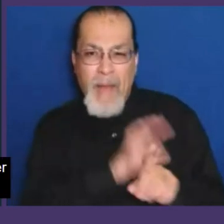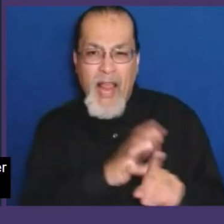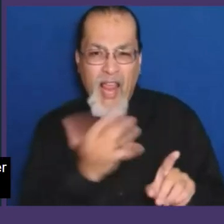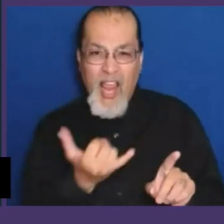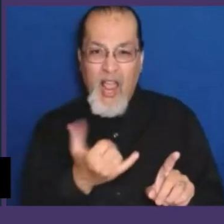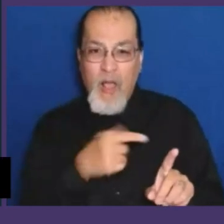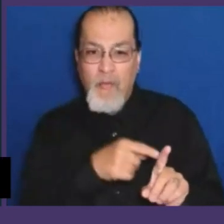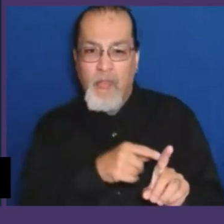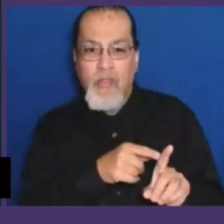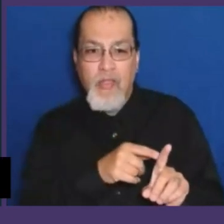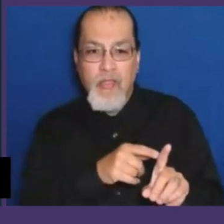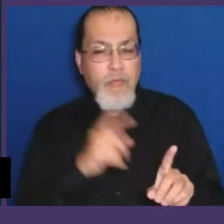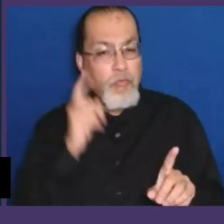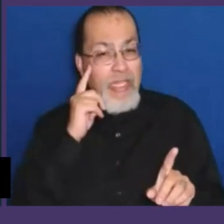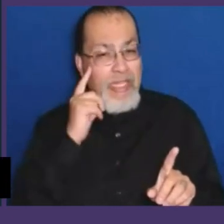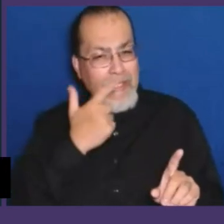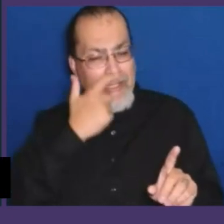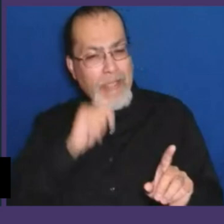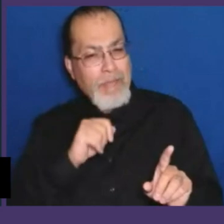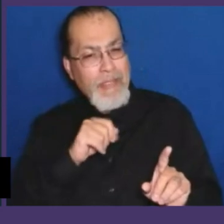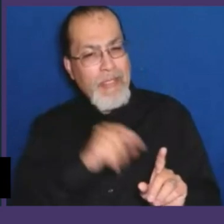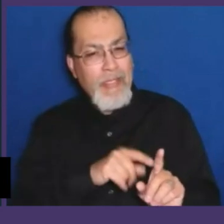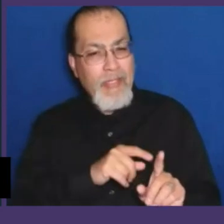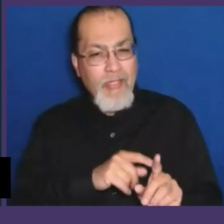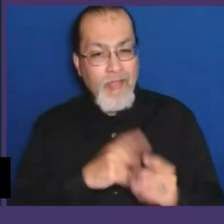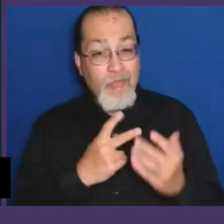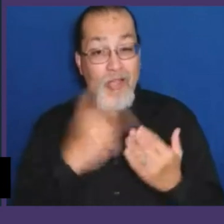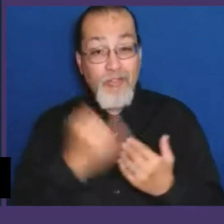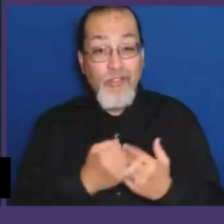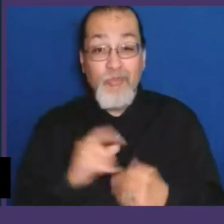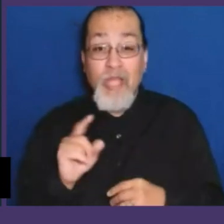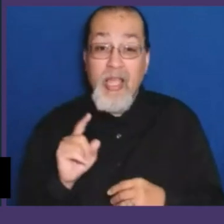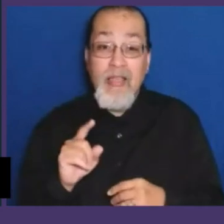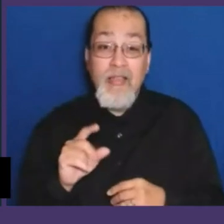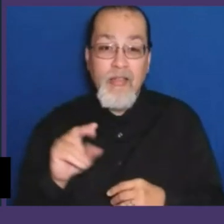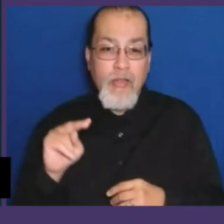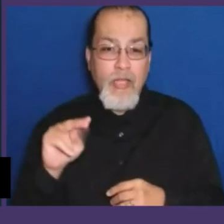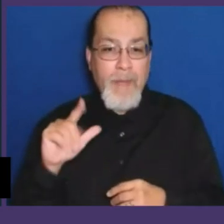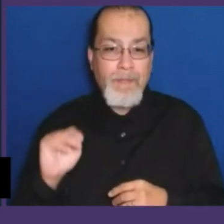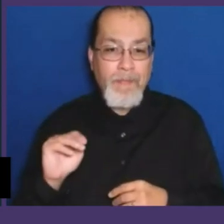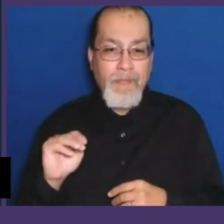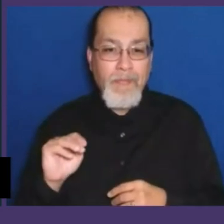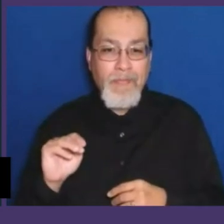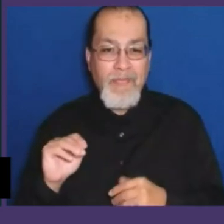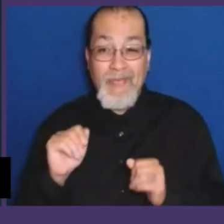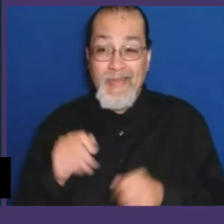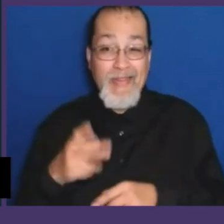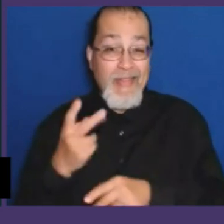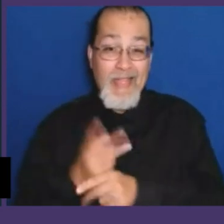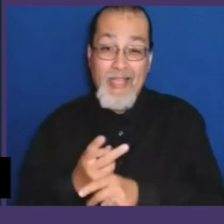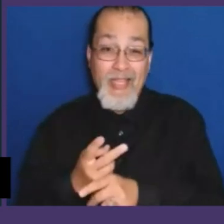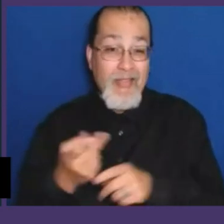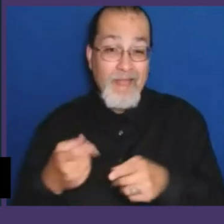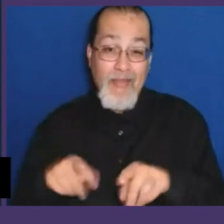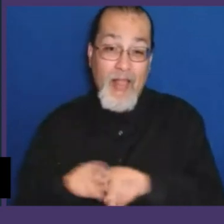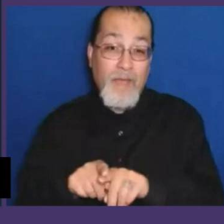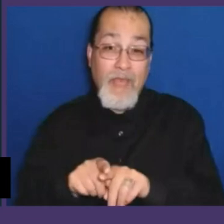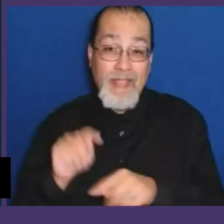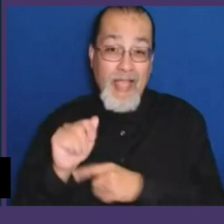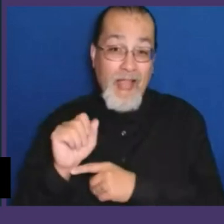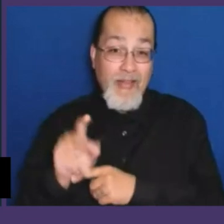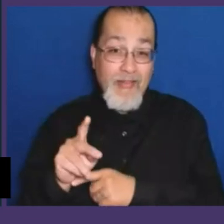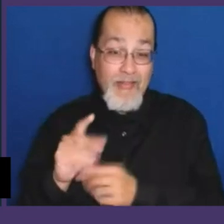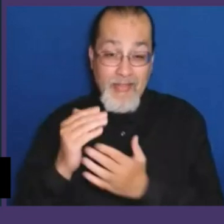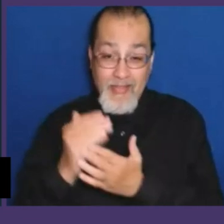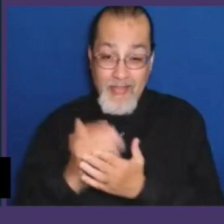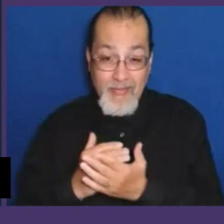allows an LLM to sort of keep a task list and continue to recursively break down tasks. And I don't think this currently works very well, and I would not advise people